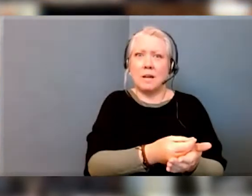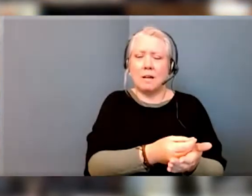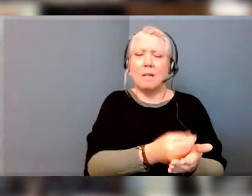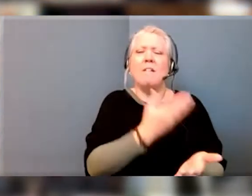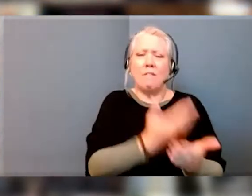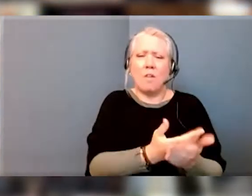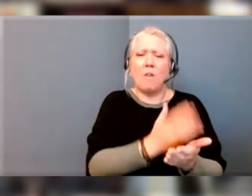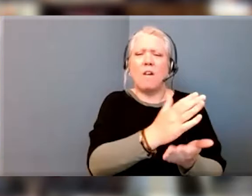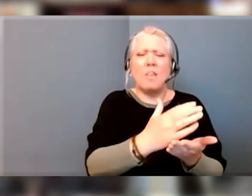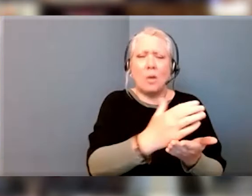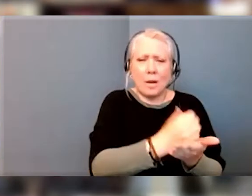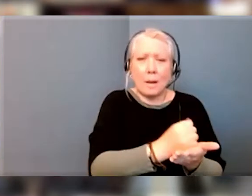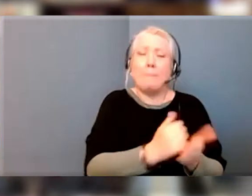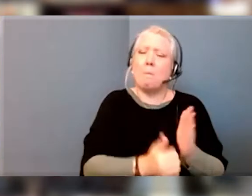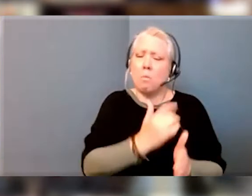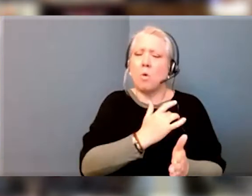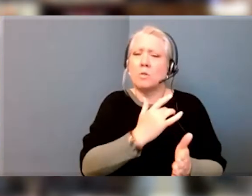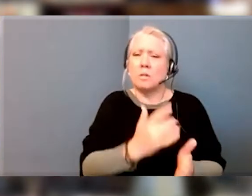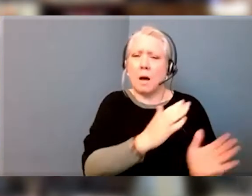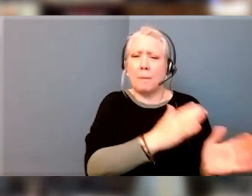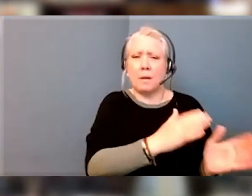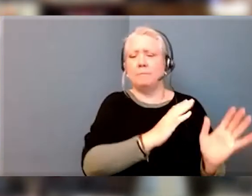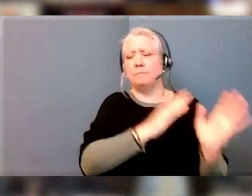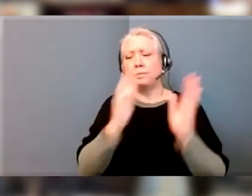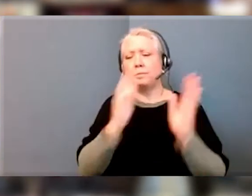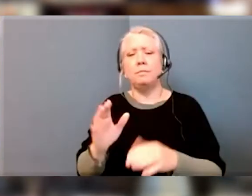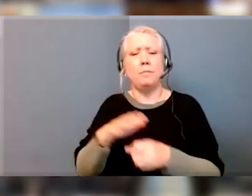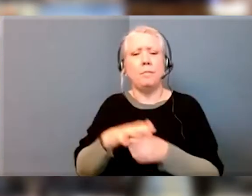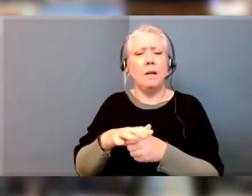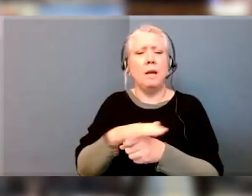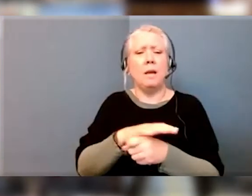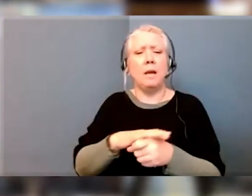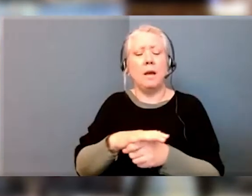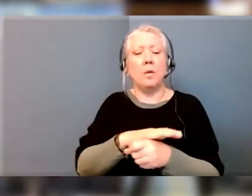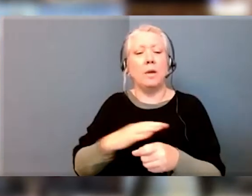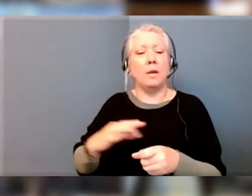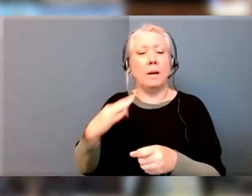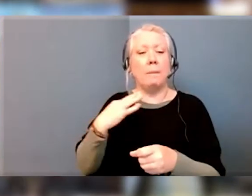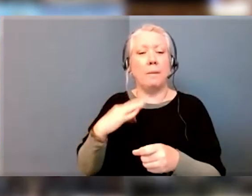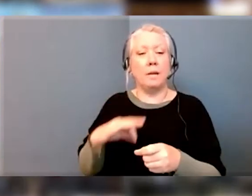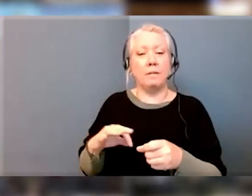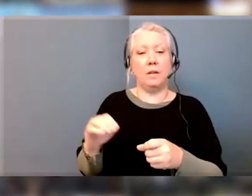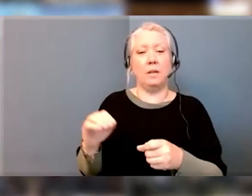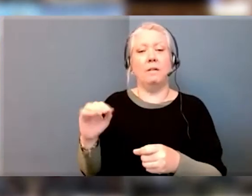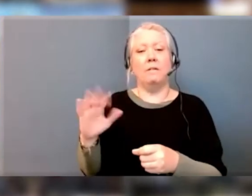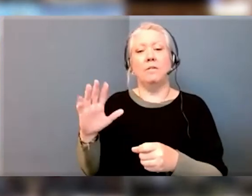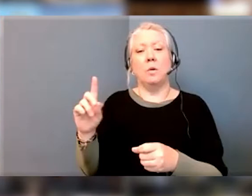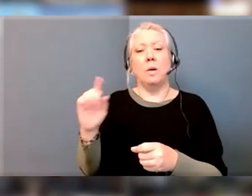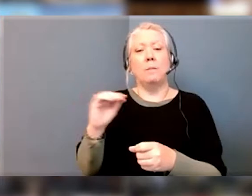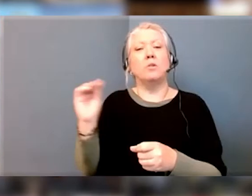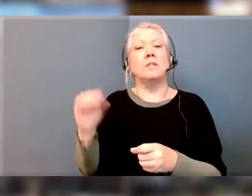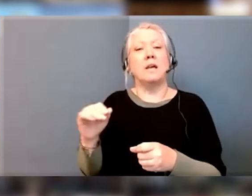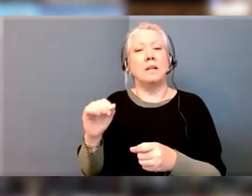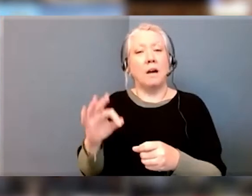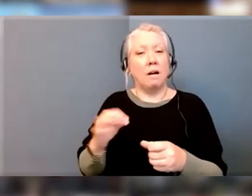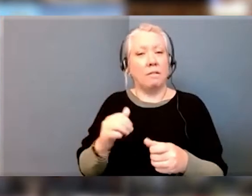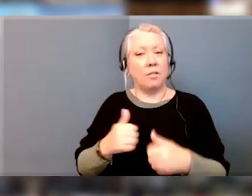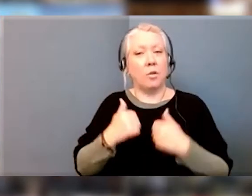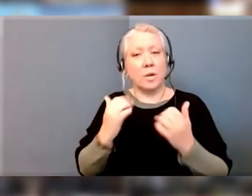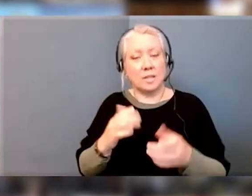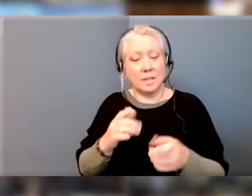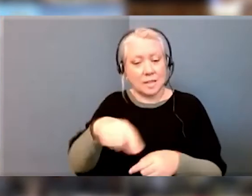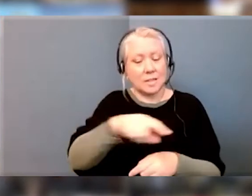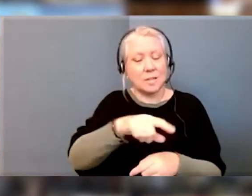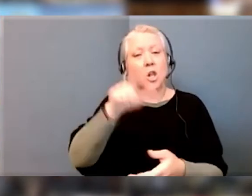into. There is the area benefit, where your project will serve a census tract where at least 51% of the residents are low or moderate